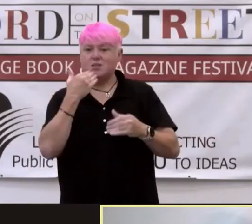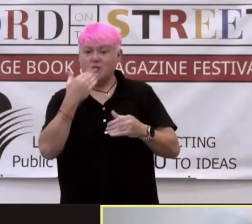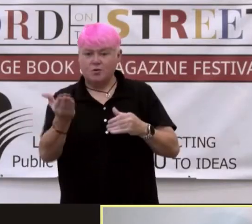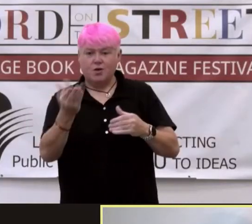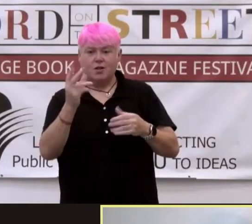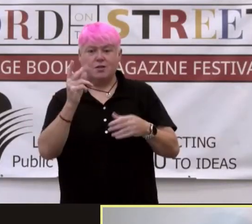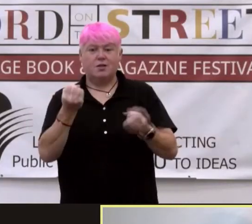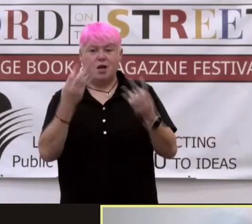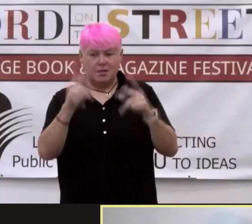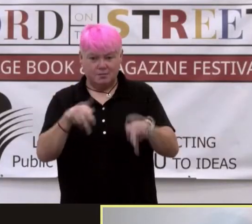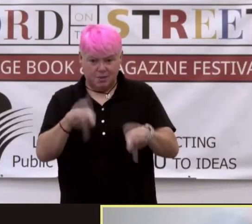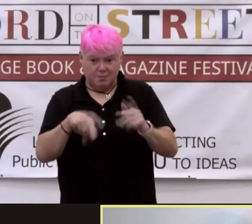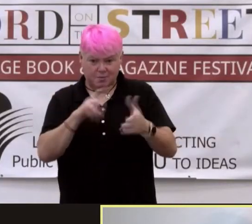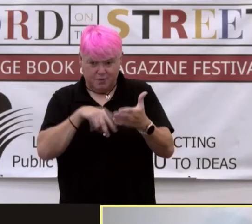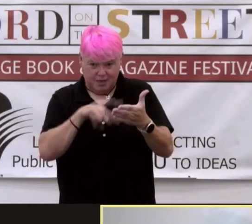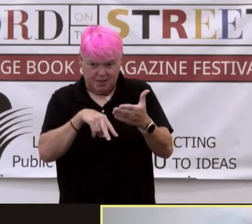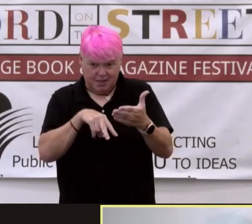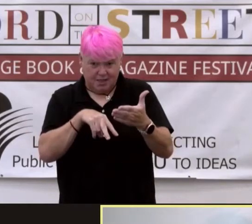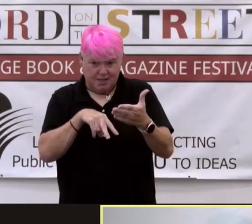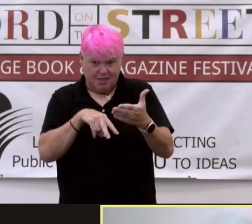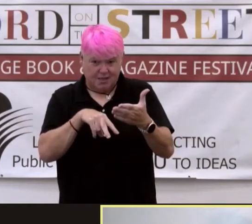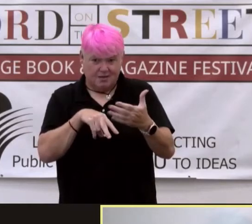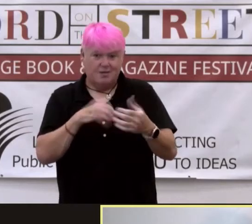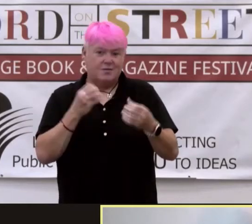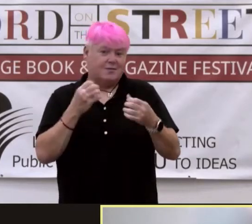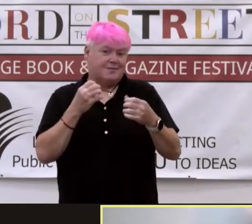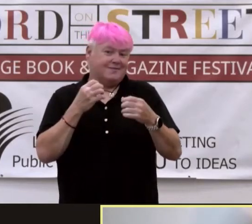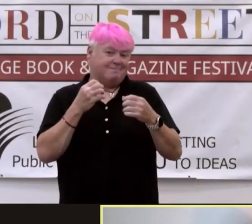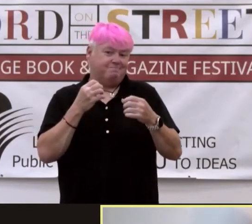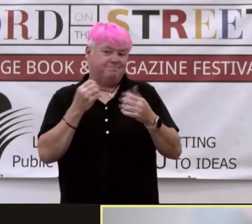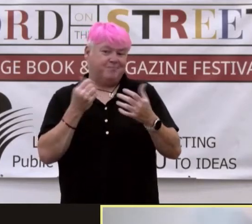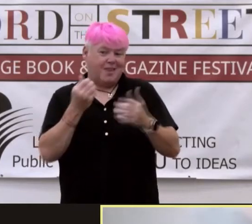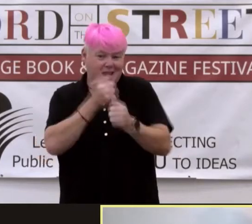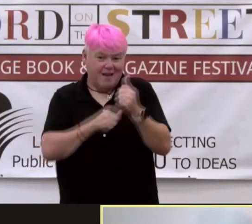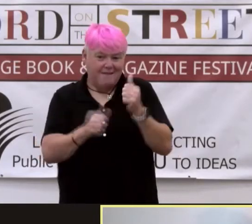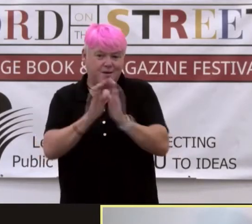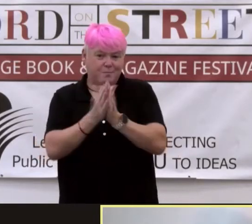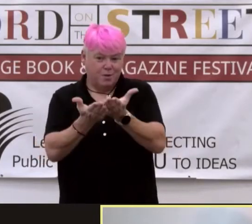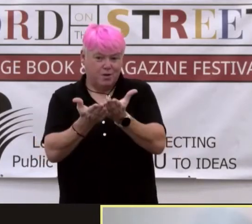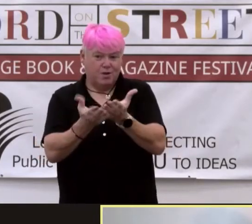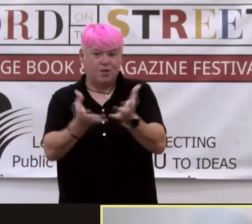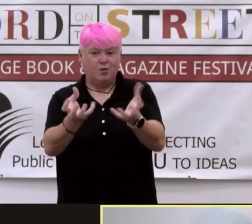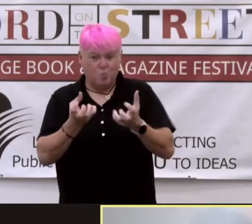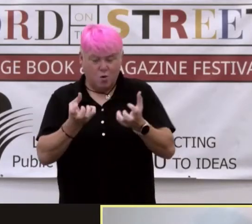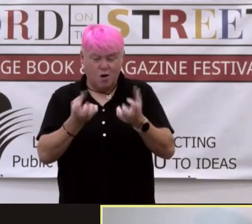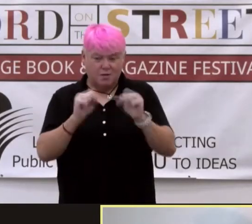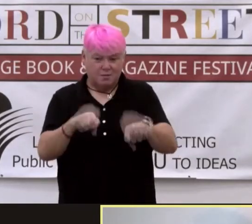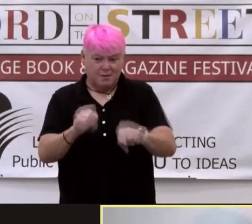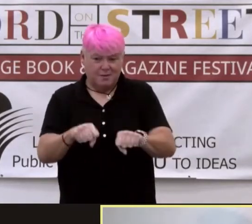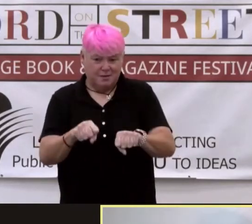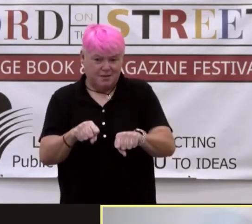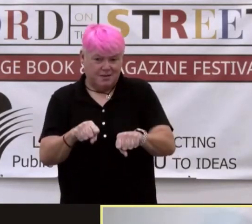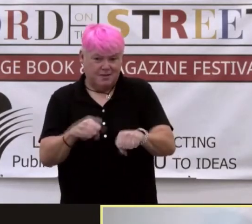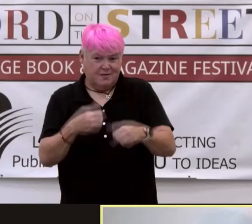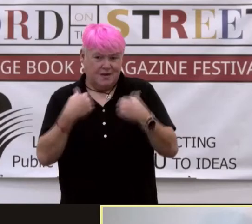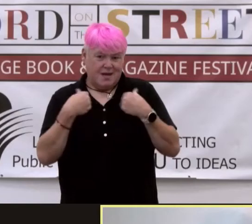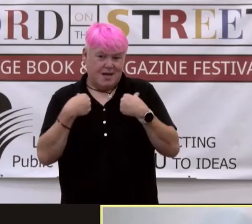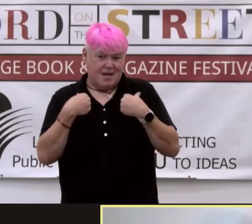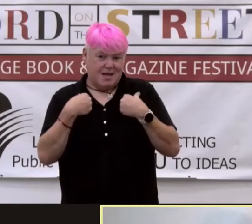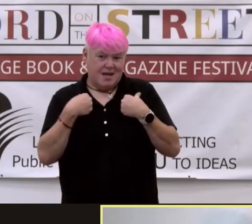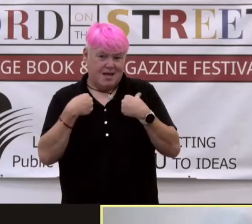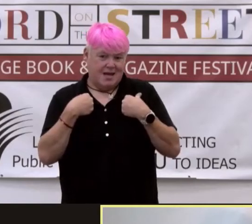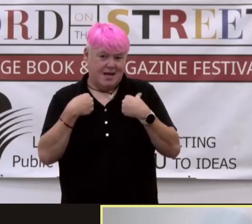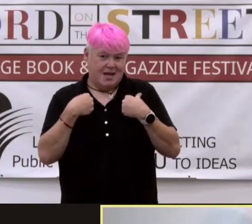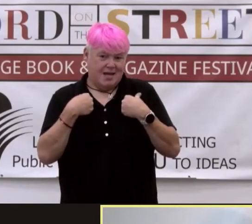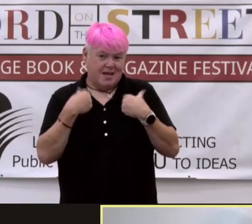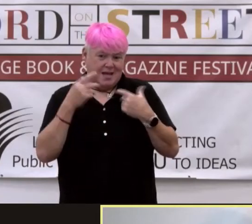always that intimidation factor. Every book you do, you want to be able to have stand alongside the book